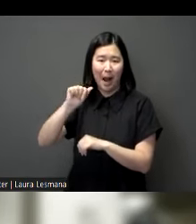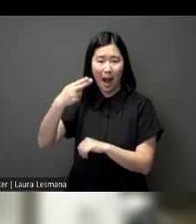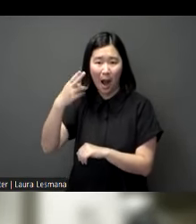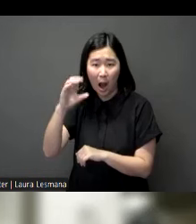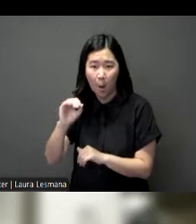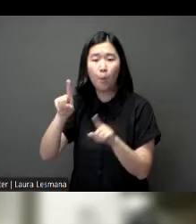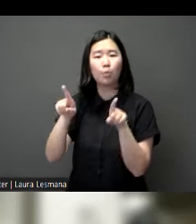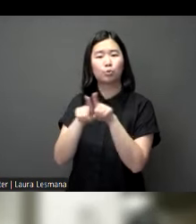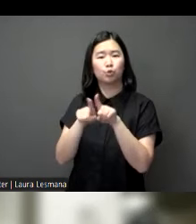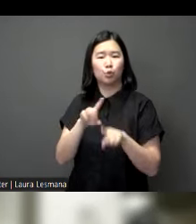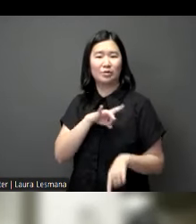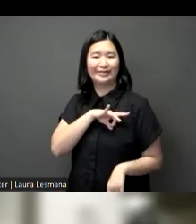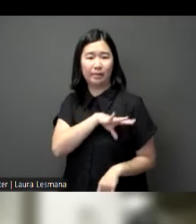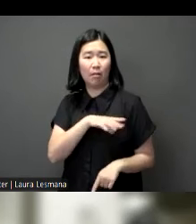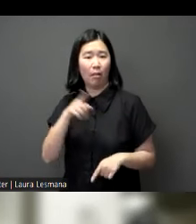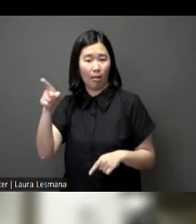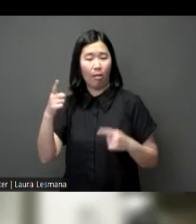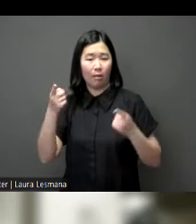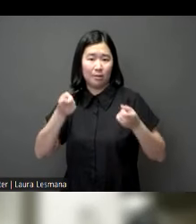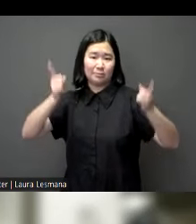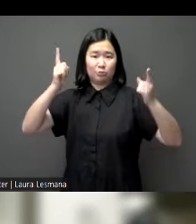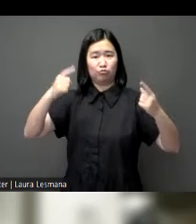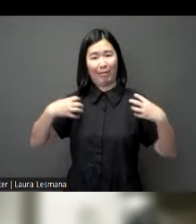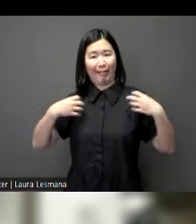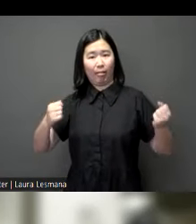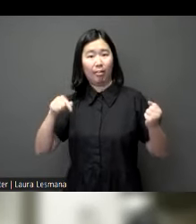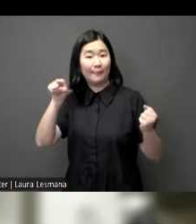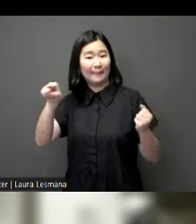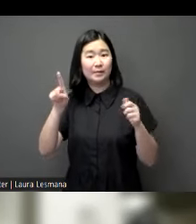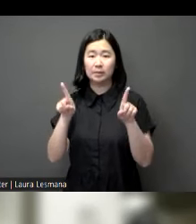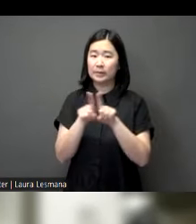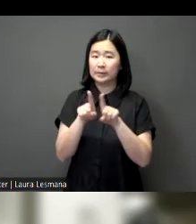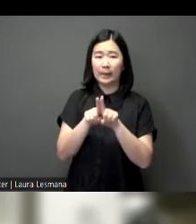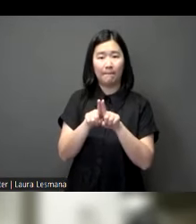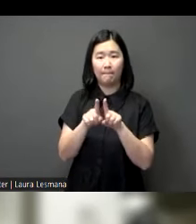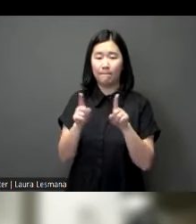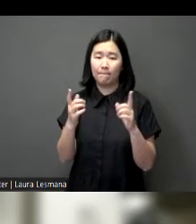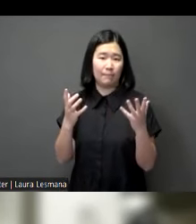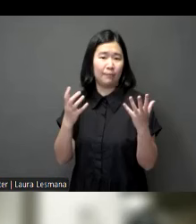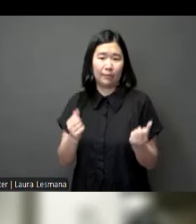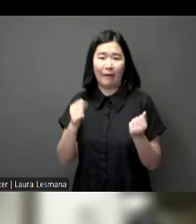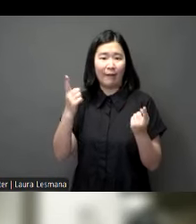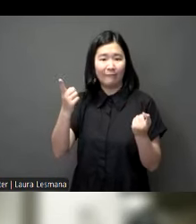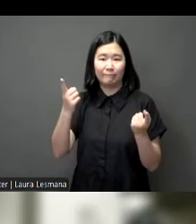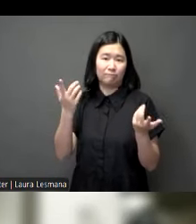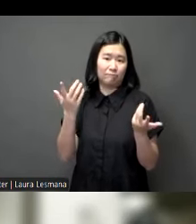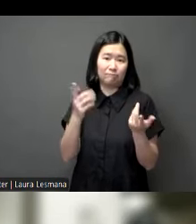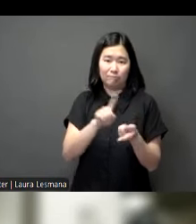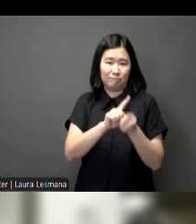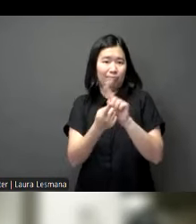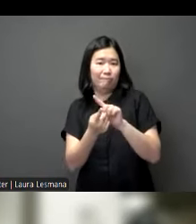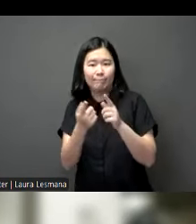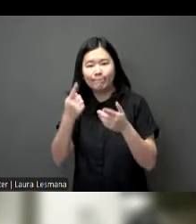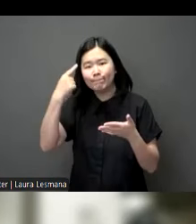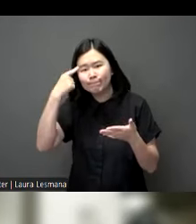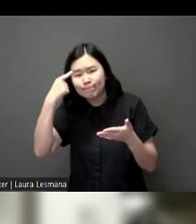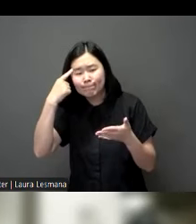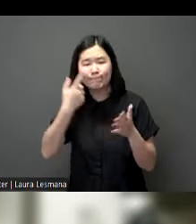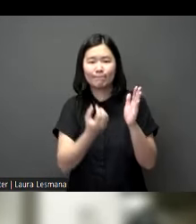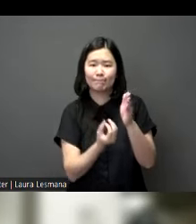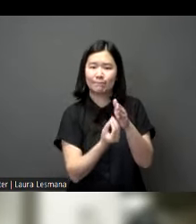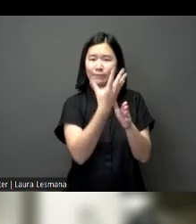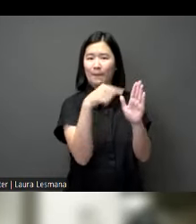transversal program for the different groups. And one of the first diseases that we incorporated